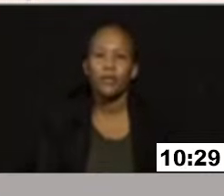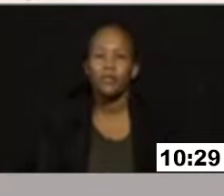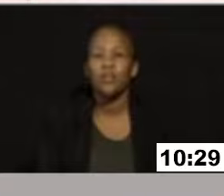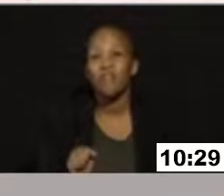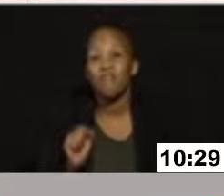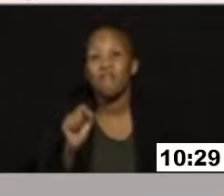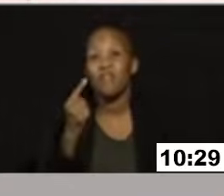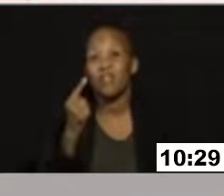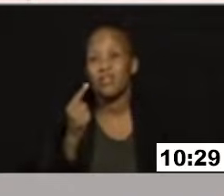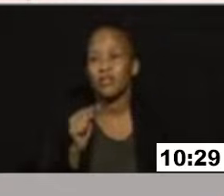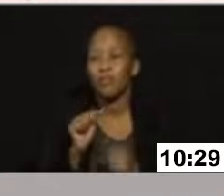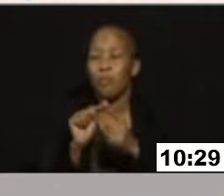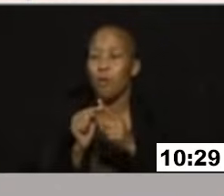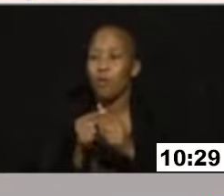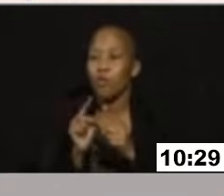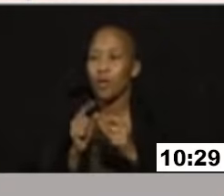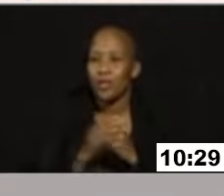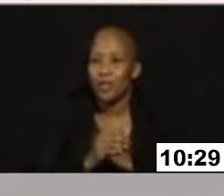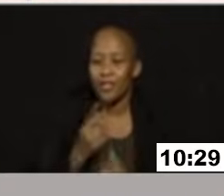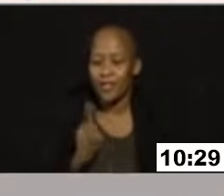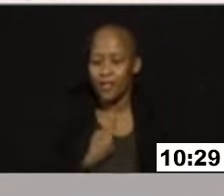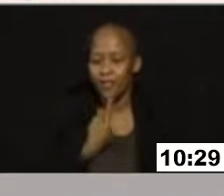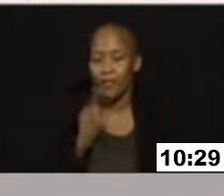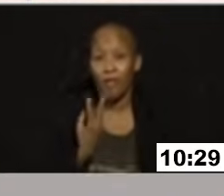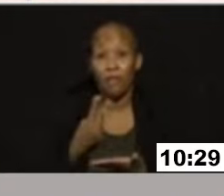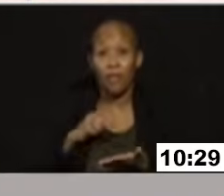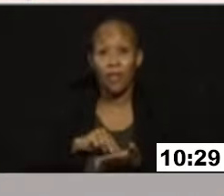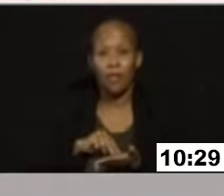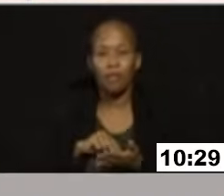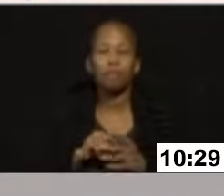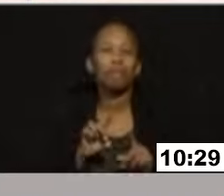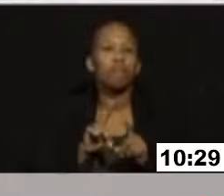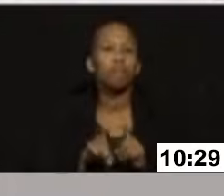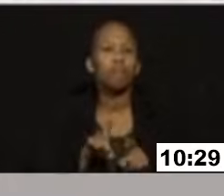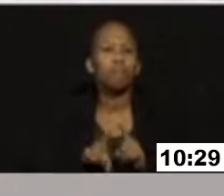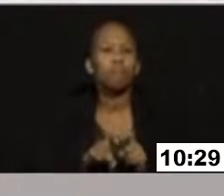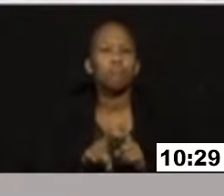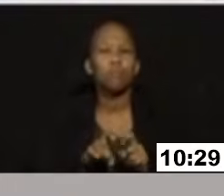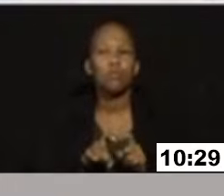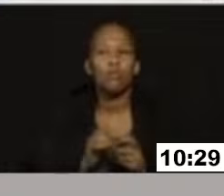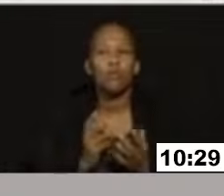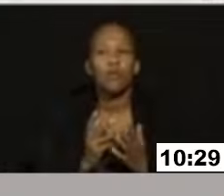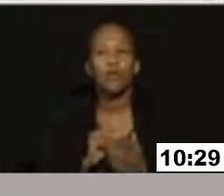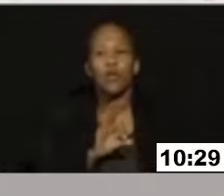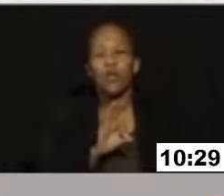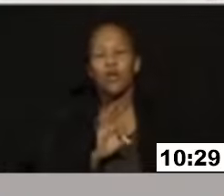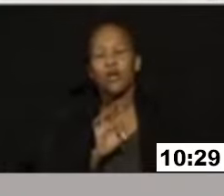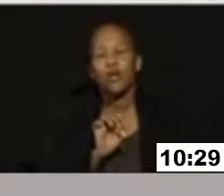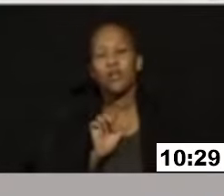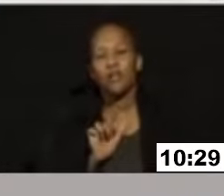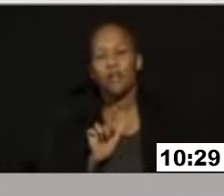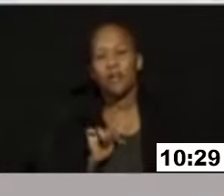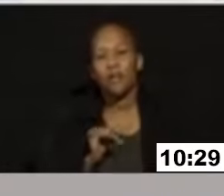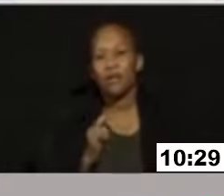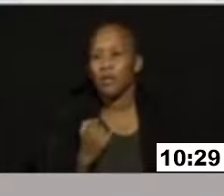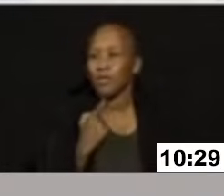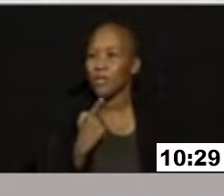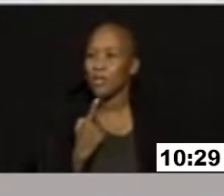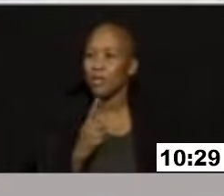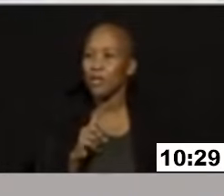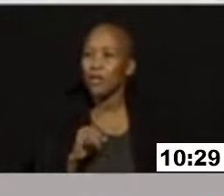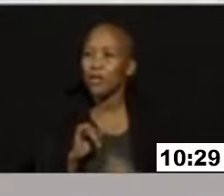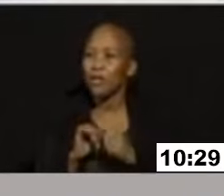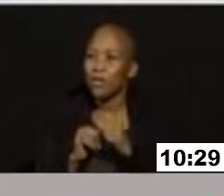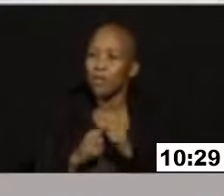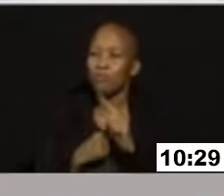is no independent, self-standing right to cross-examine under 3.7, divorced from the rest of Rule